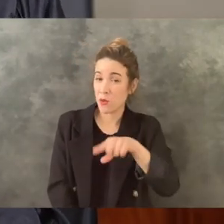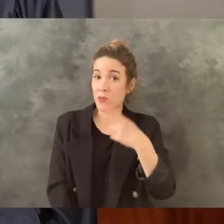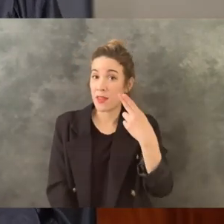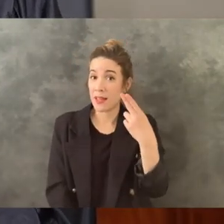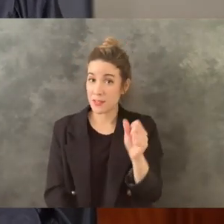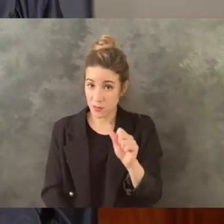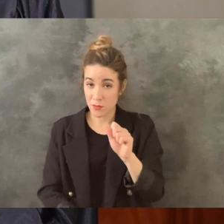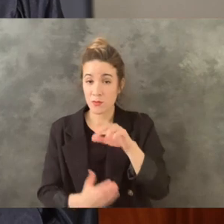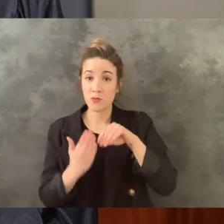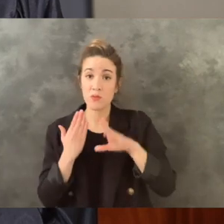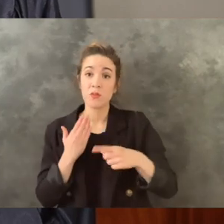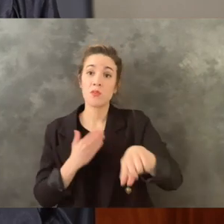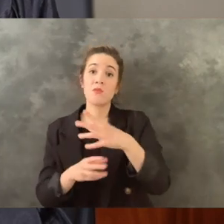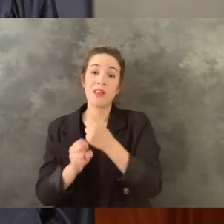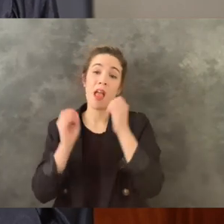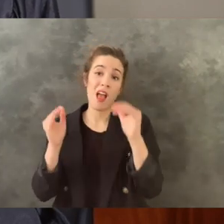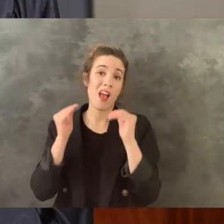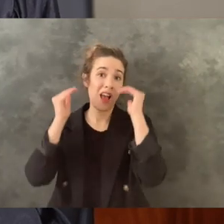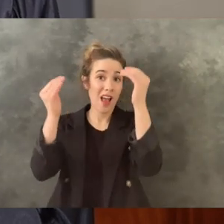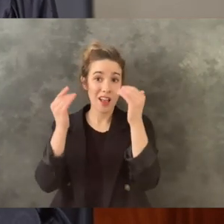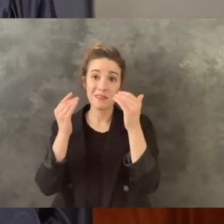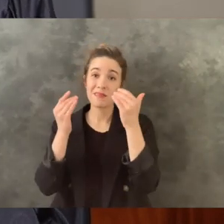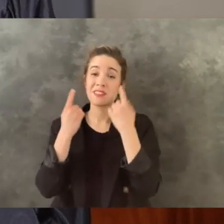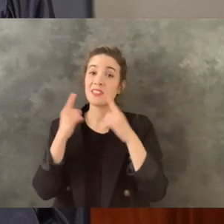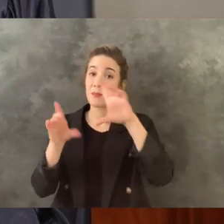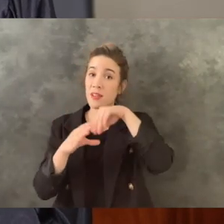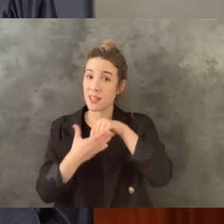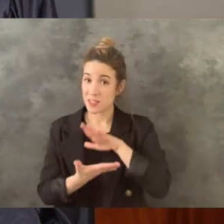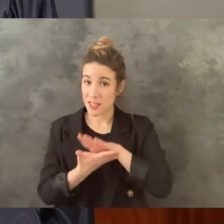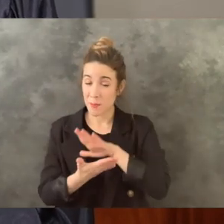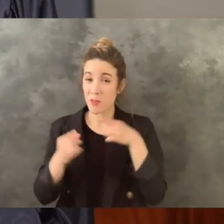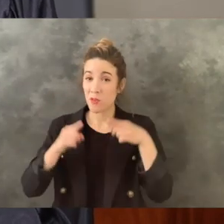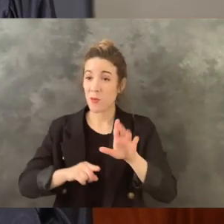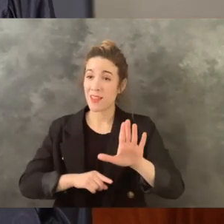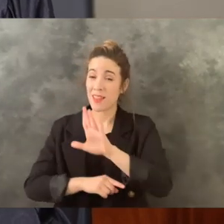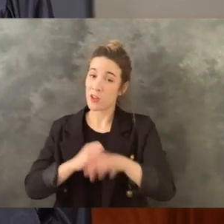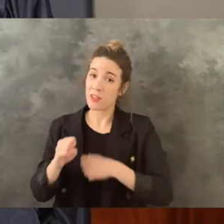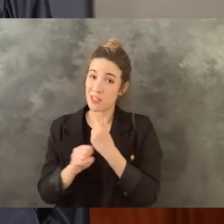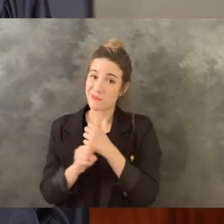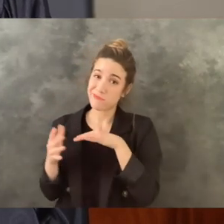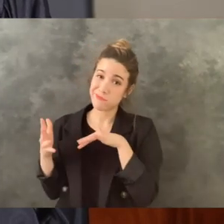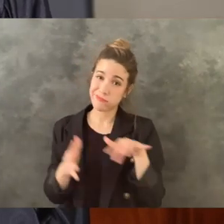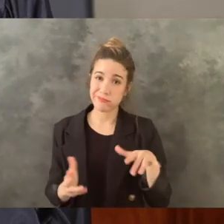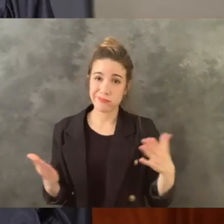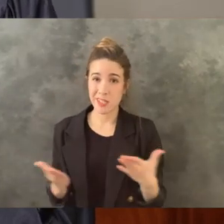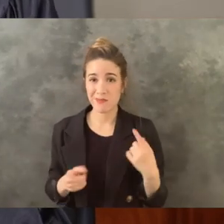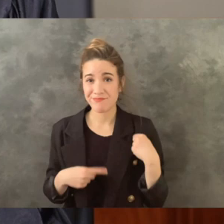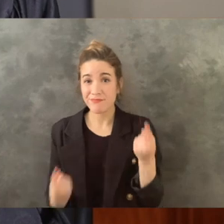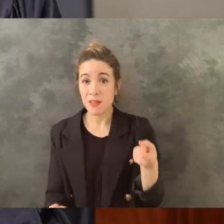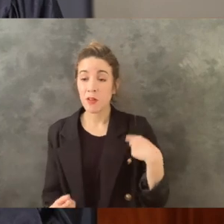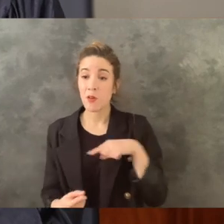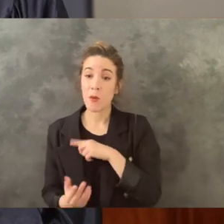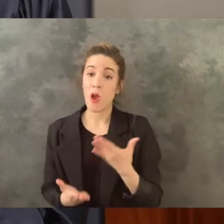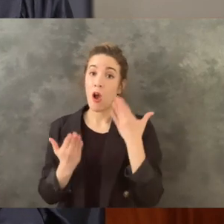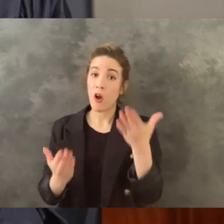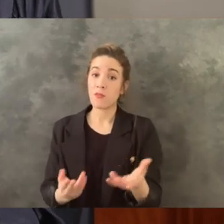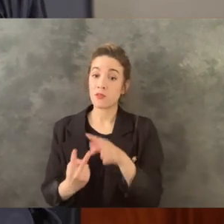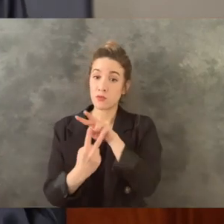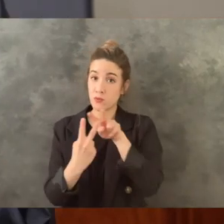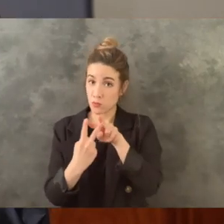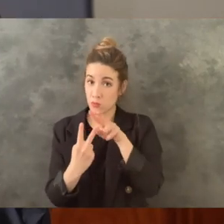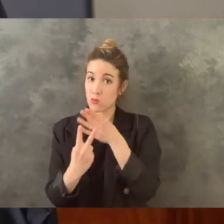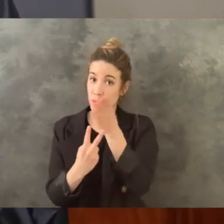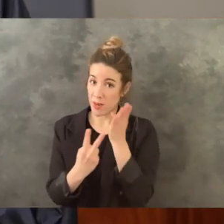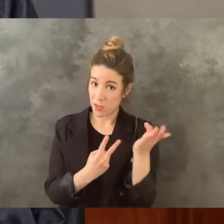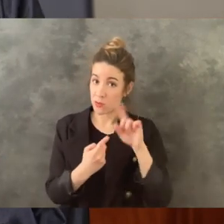School students who've attained highest achievements in academics during their years of study. We offer two